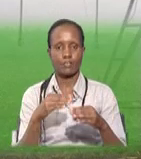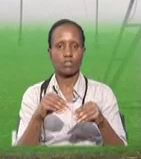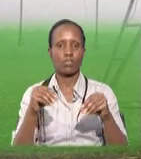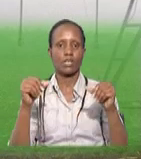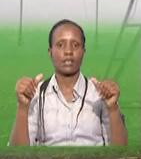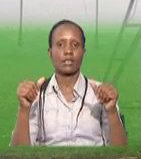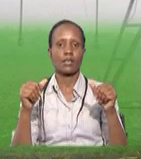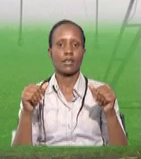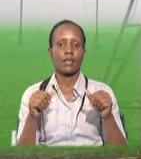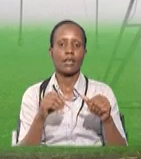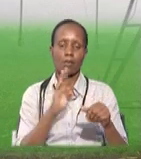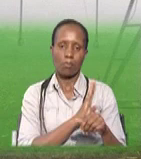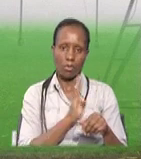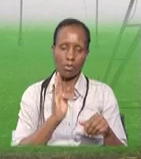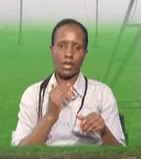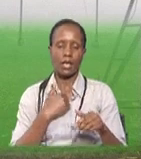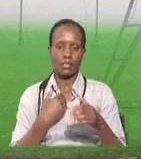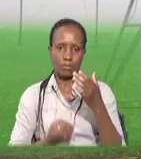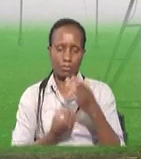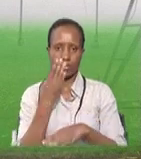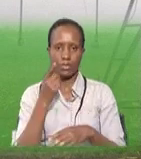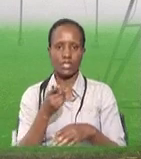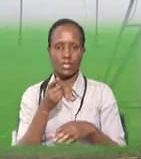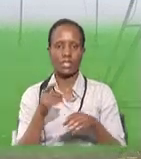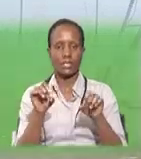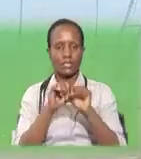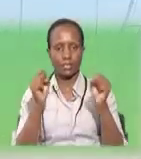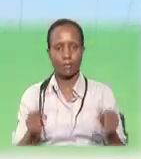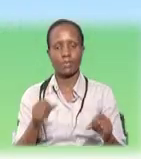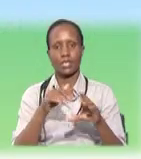soils. The board has installed the center pivot